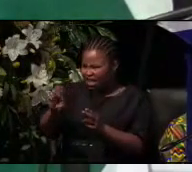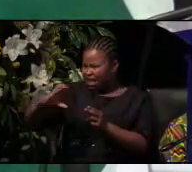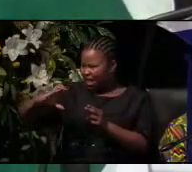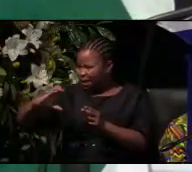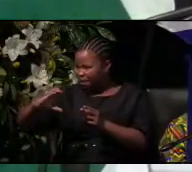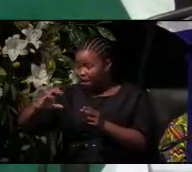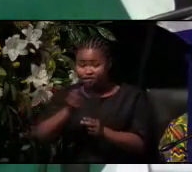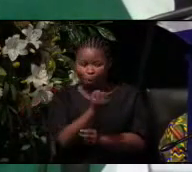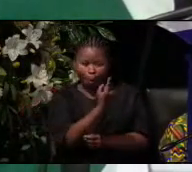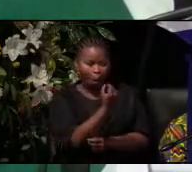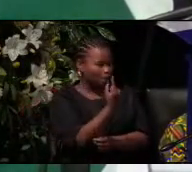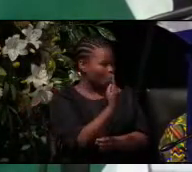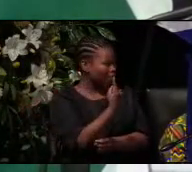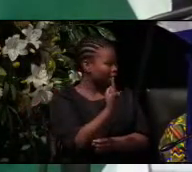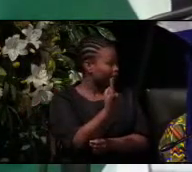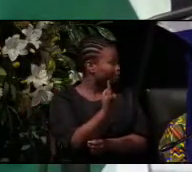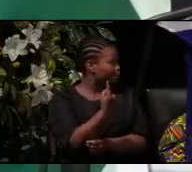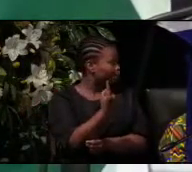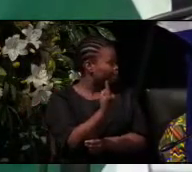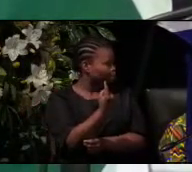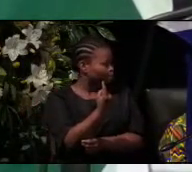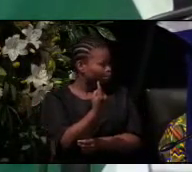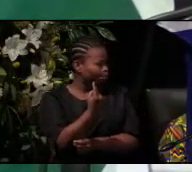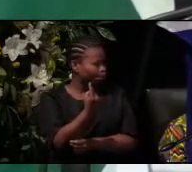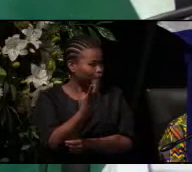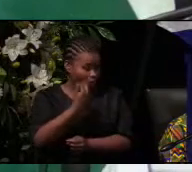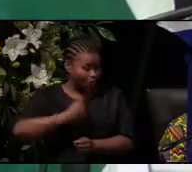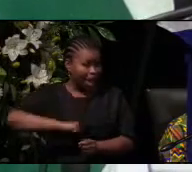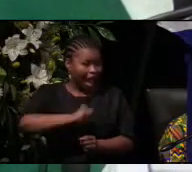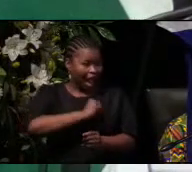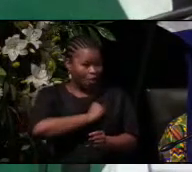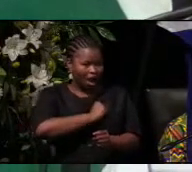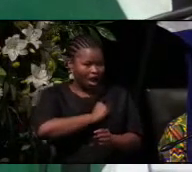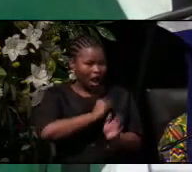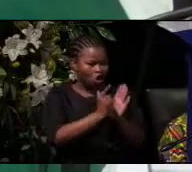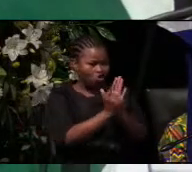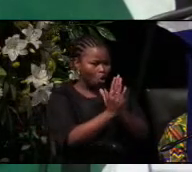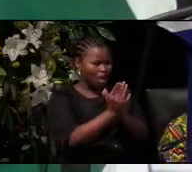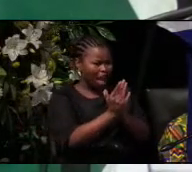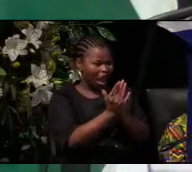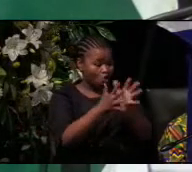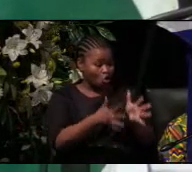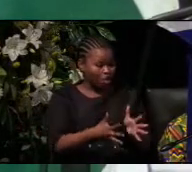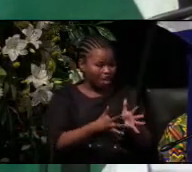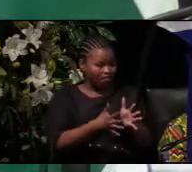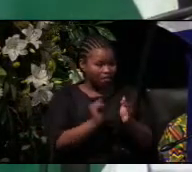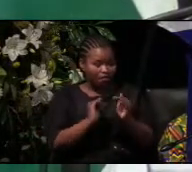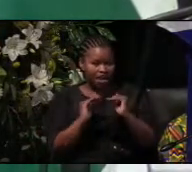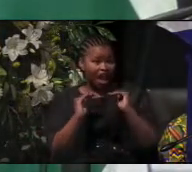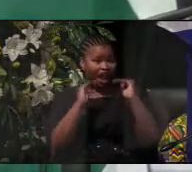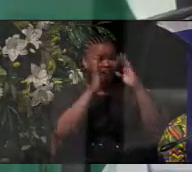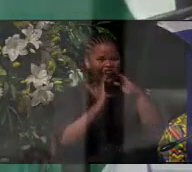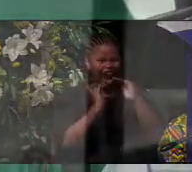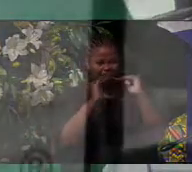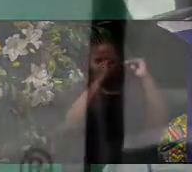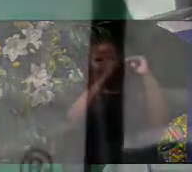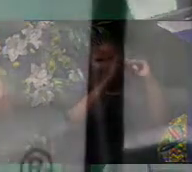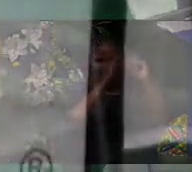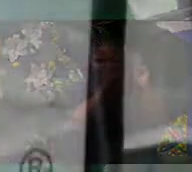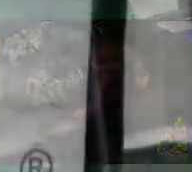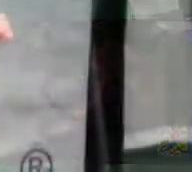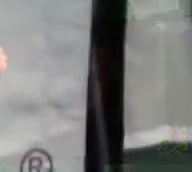indicated that is one of our Advocates who have advanced the transformation